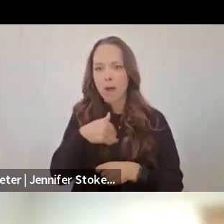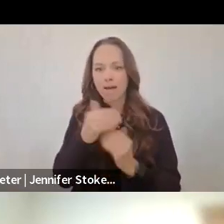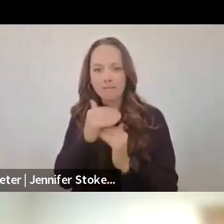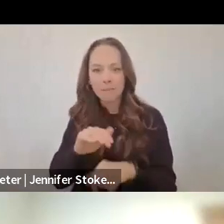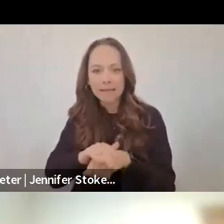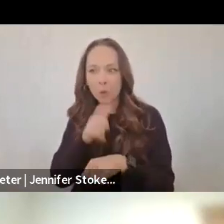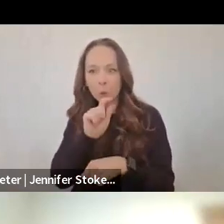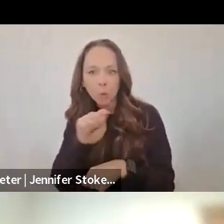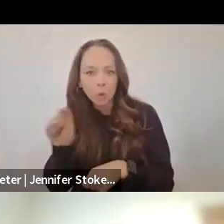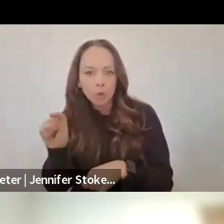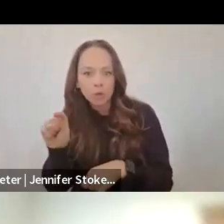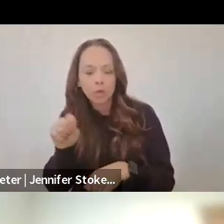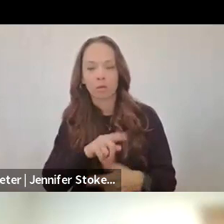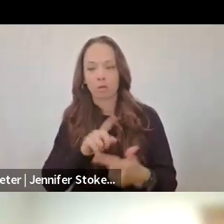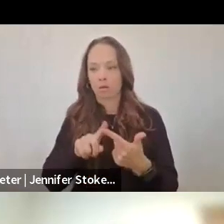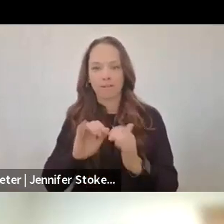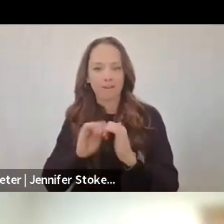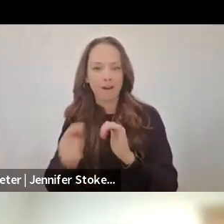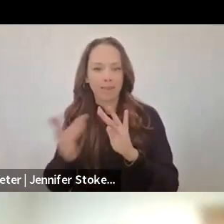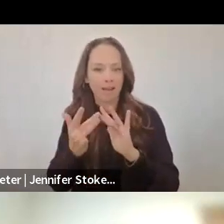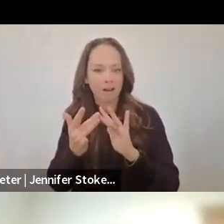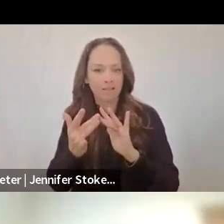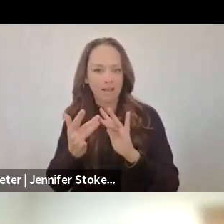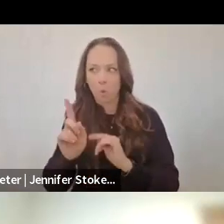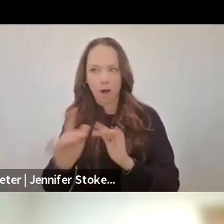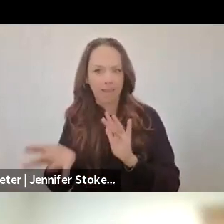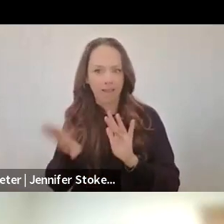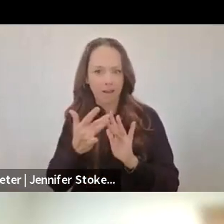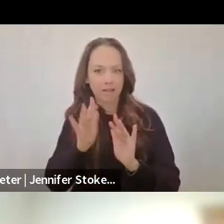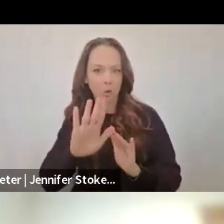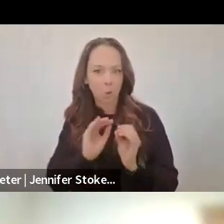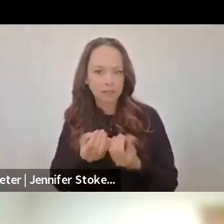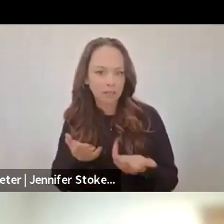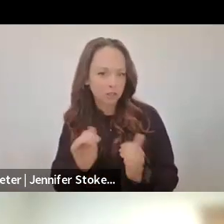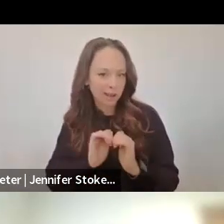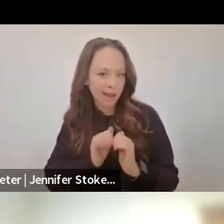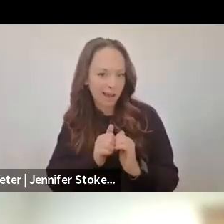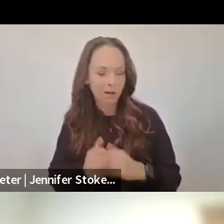proficiency in your area? How do they contact and where do they contact your organization?